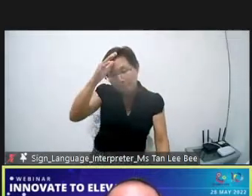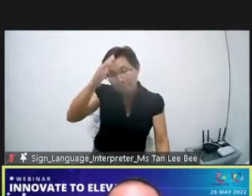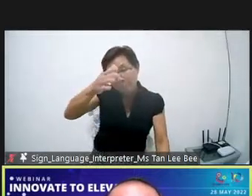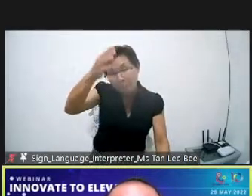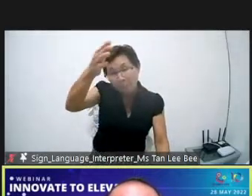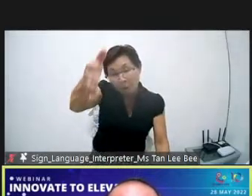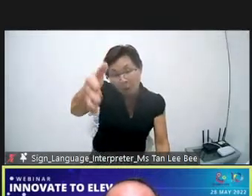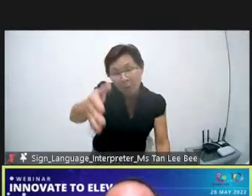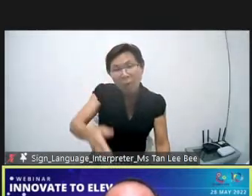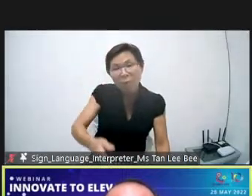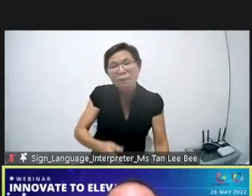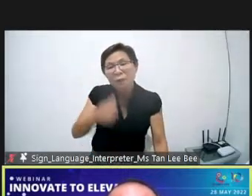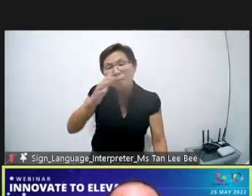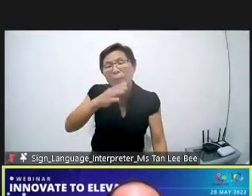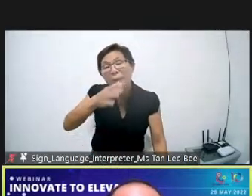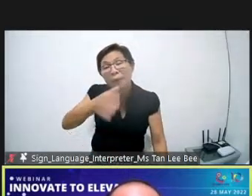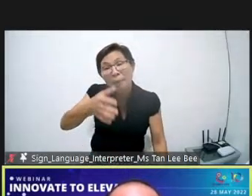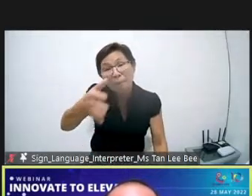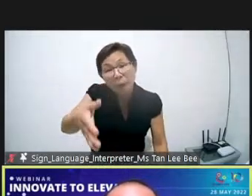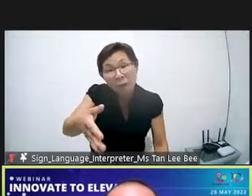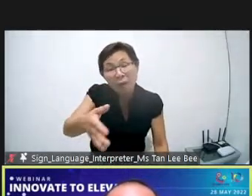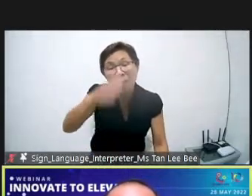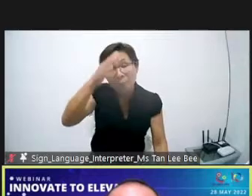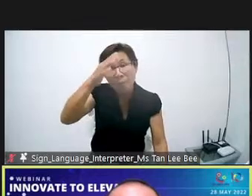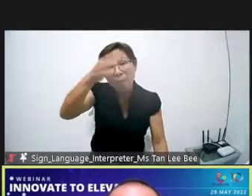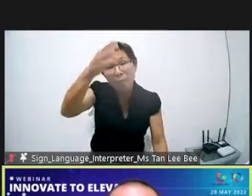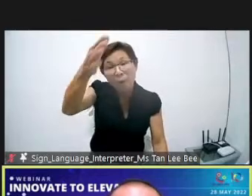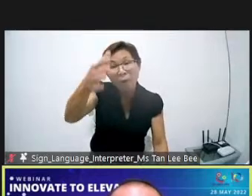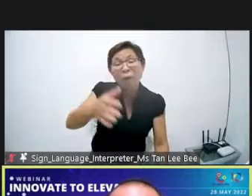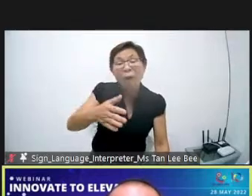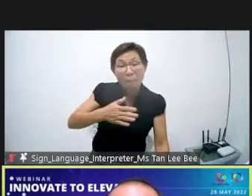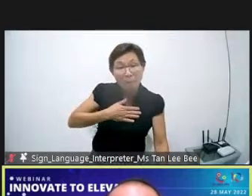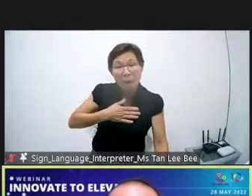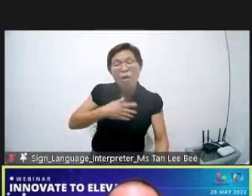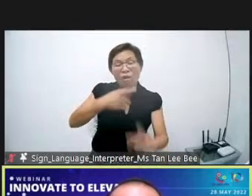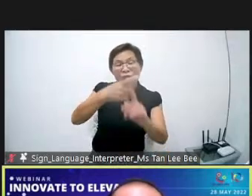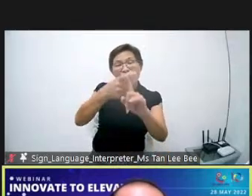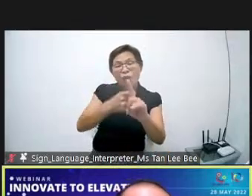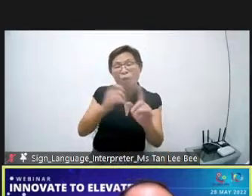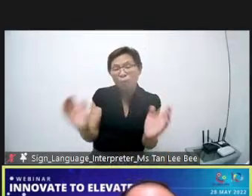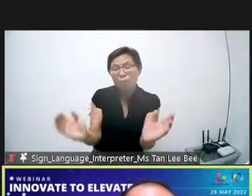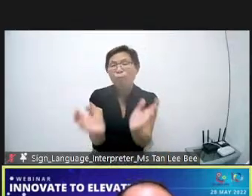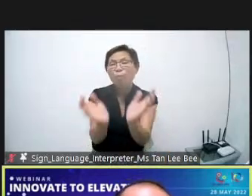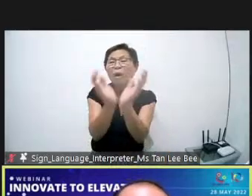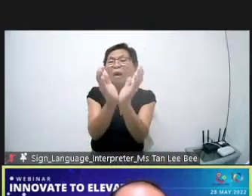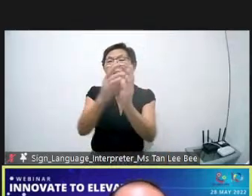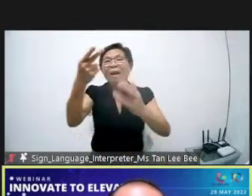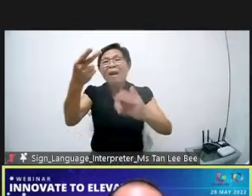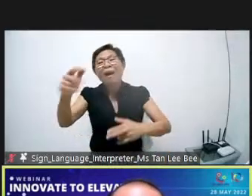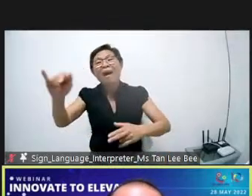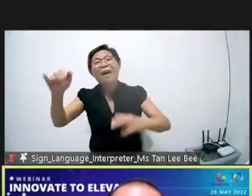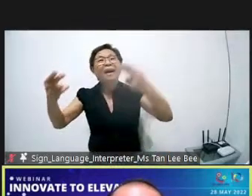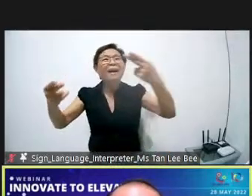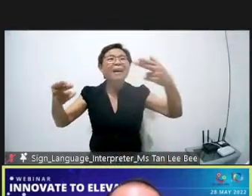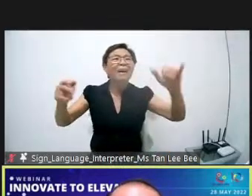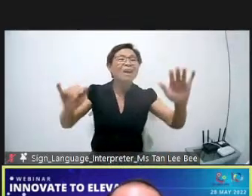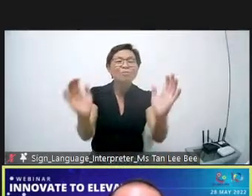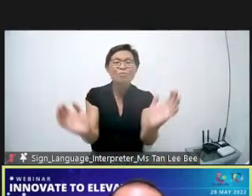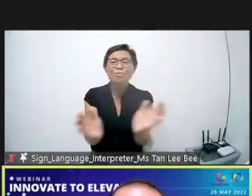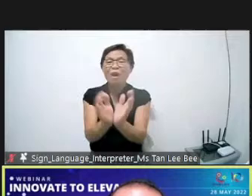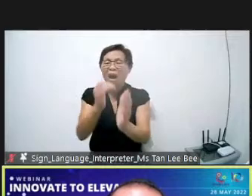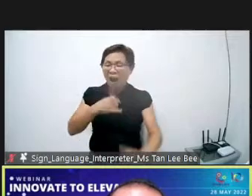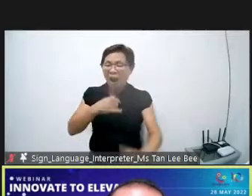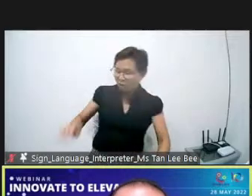my grandparents, they are from Brunei, high on Brunei. And I grew up in